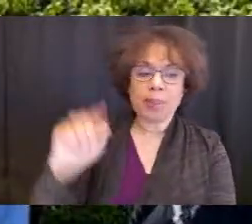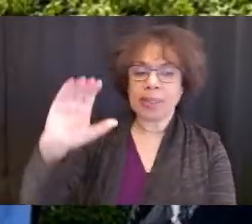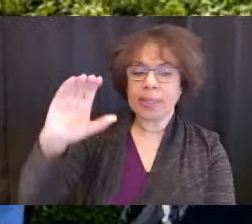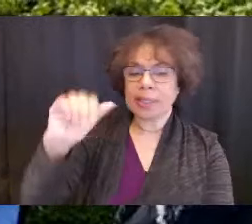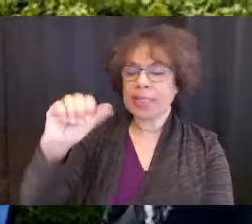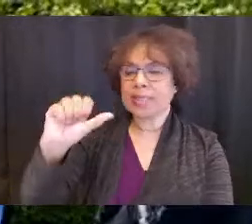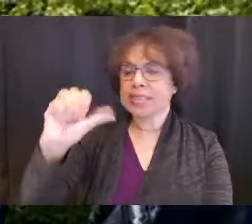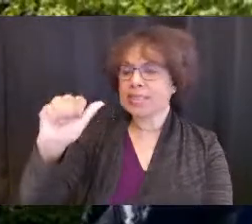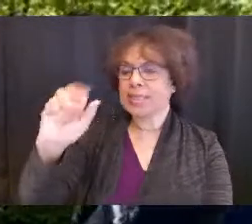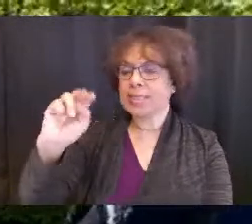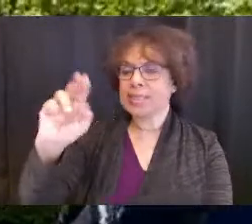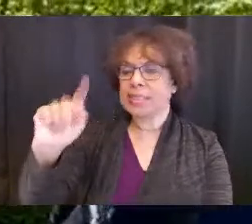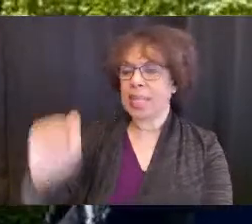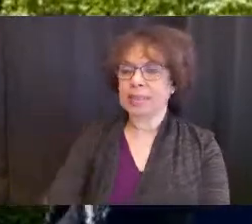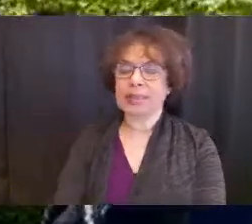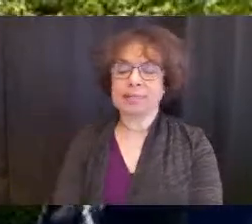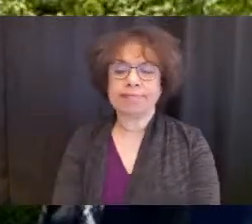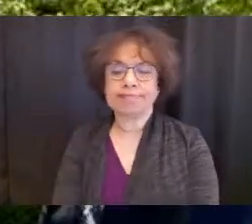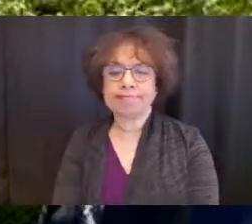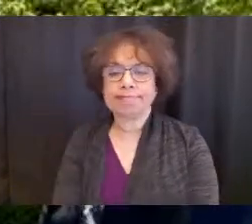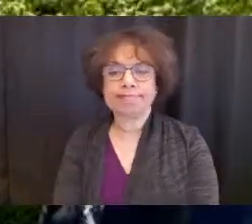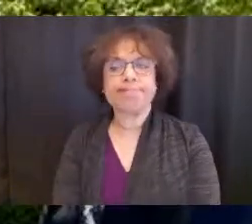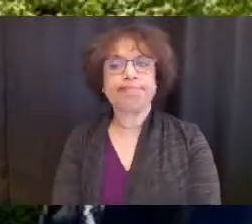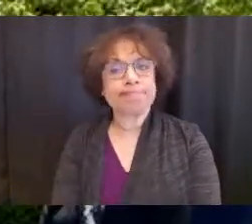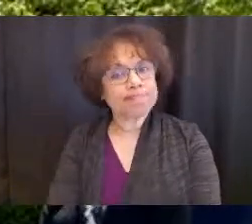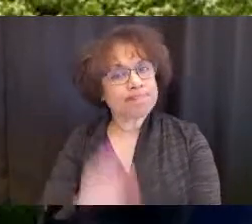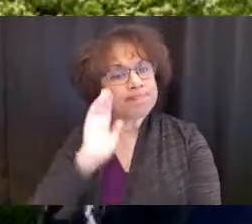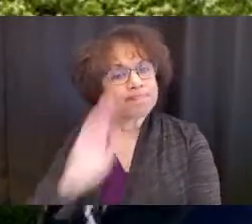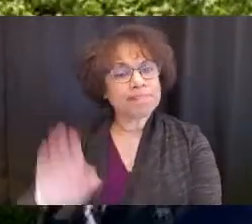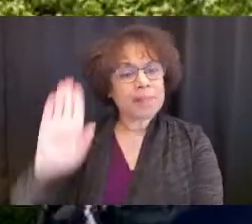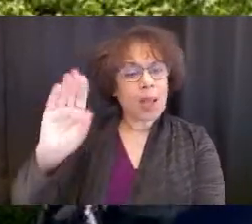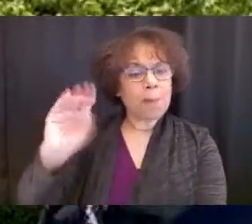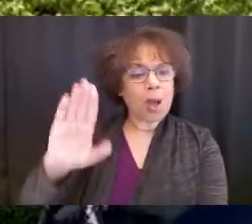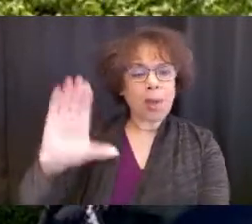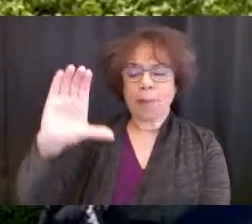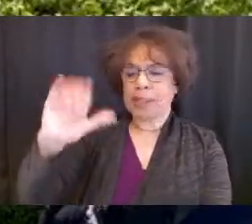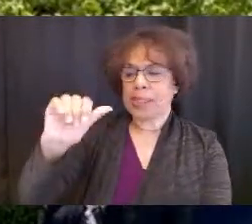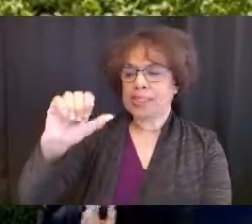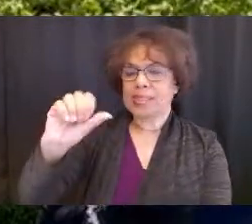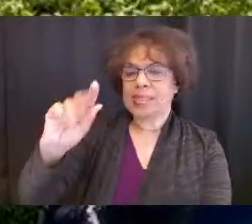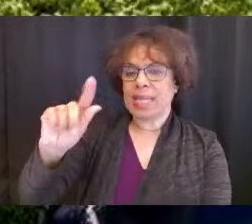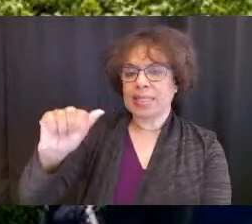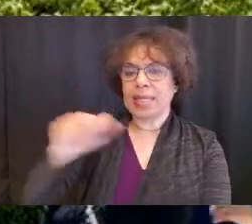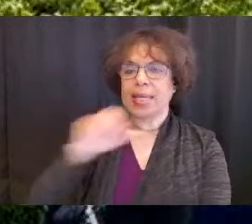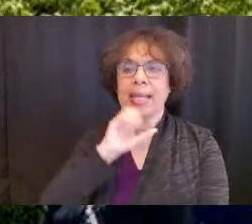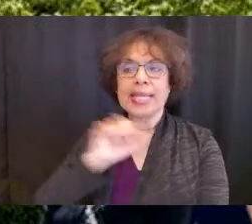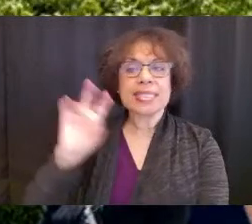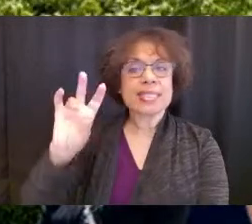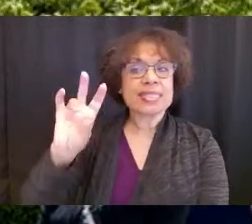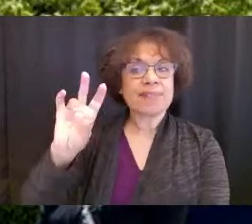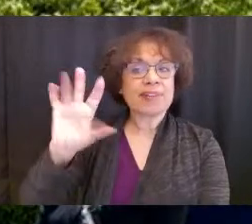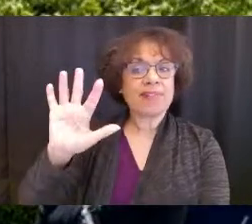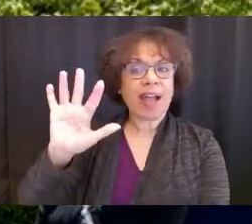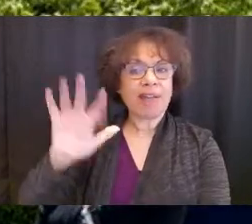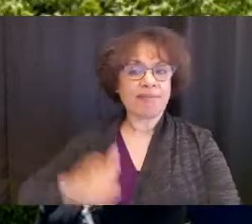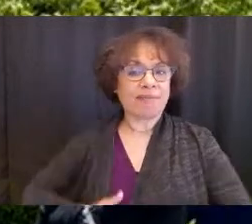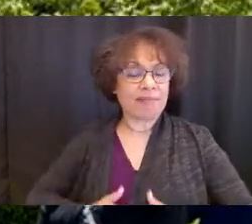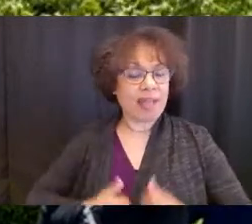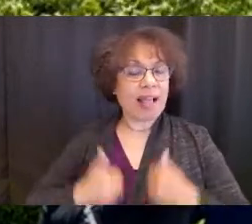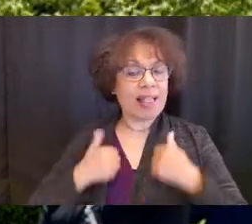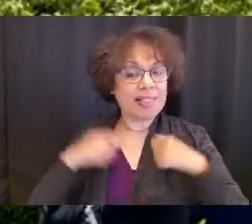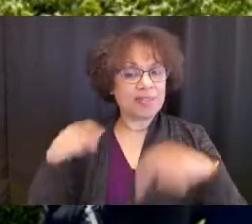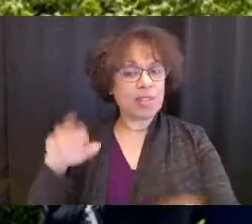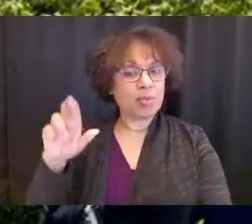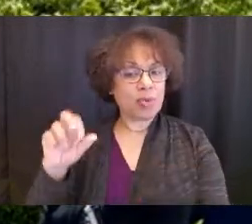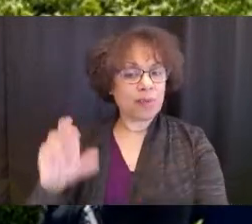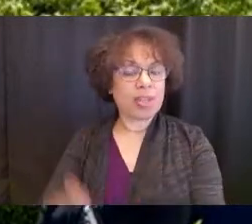Congresswoman. Yeah, my name is Bob Casanta, and I'm 75 years old, and I live in public housing.